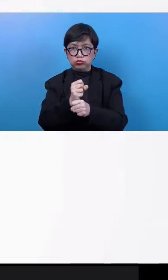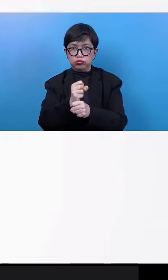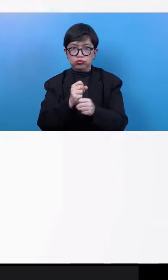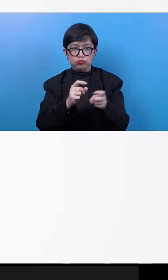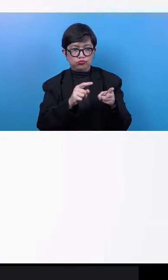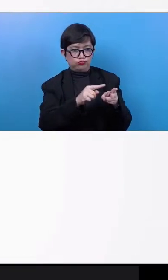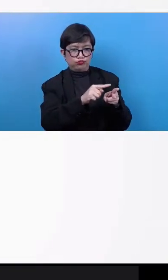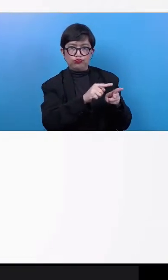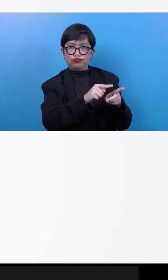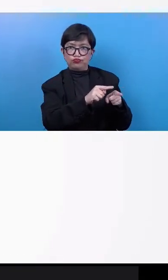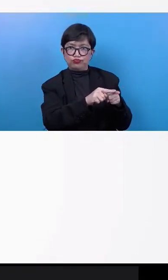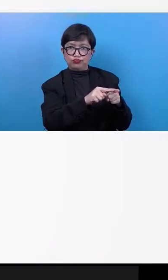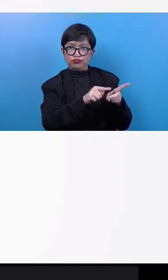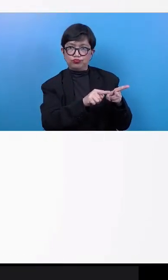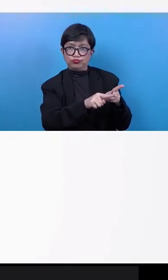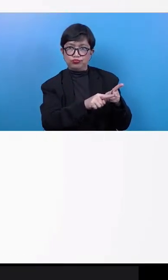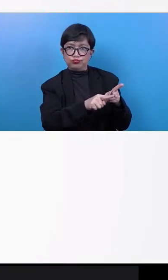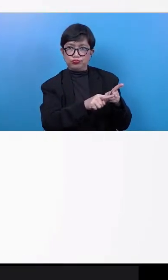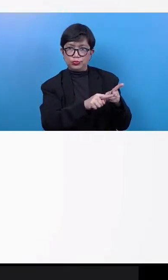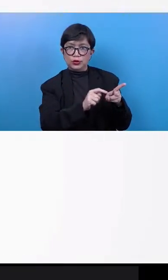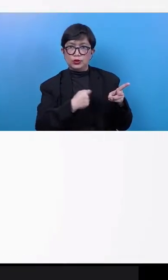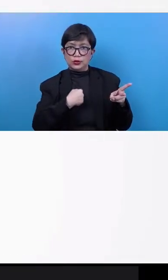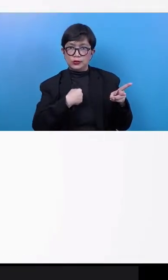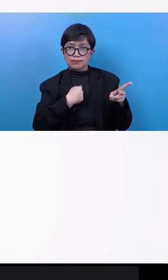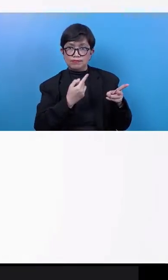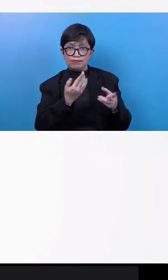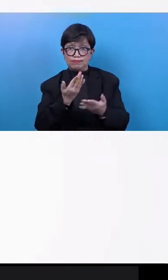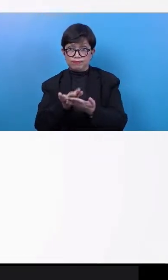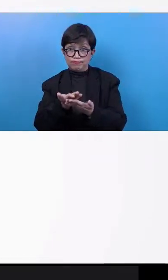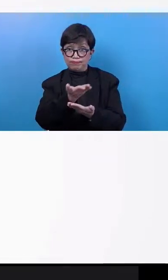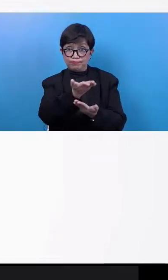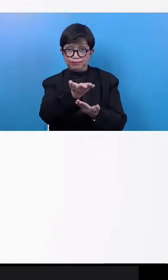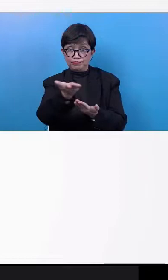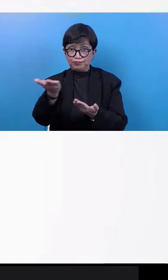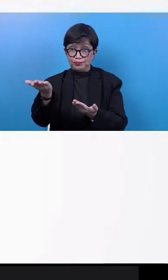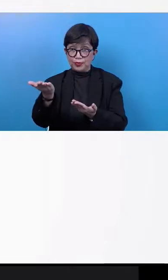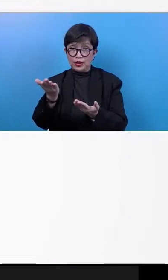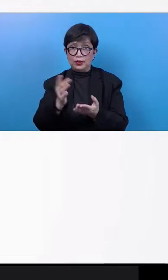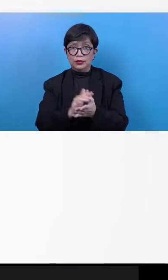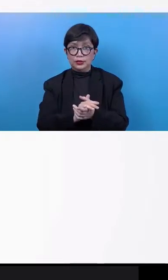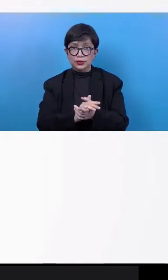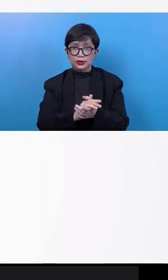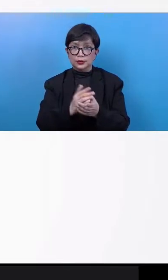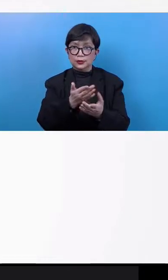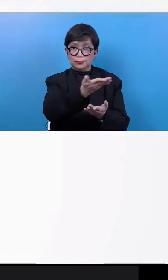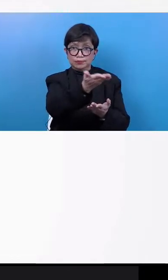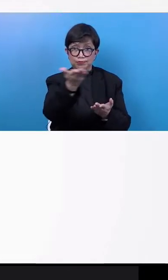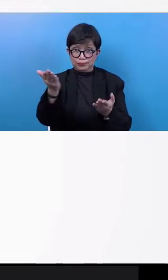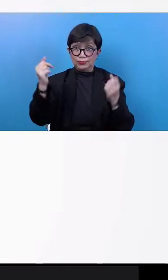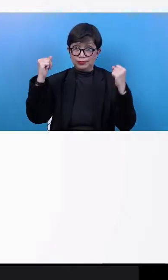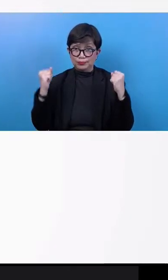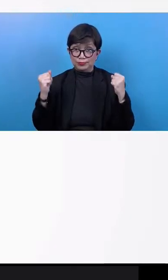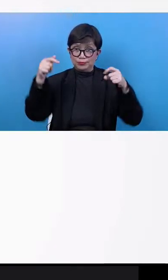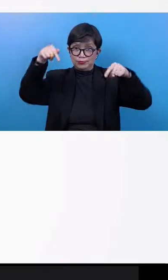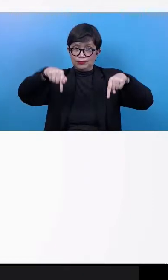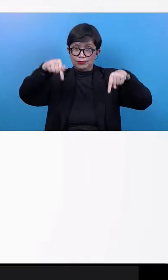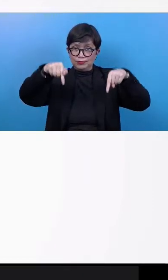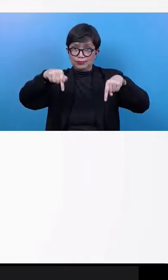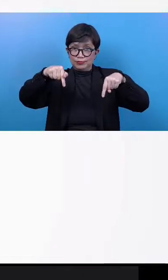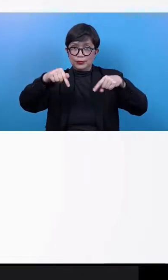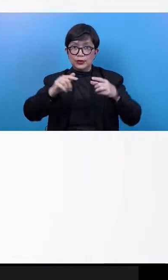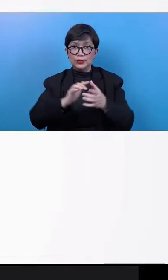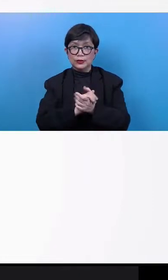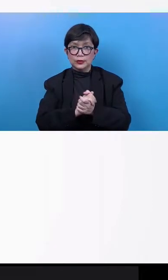around again to each panelist who's sitting here at least. Maybe Rianti, if there's one thing that you would want to